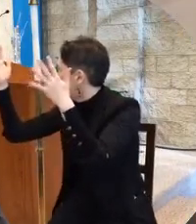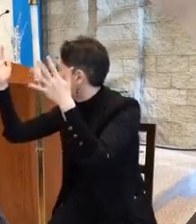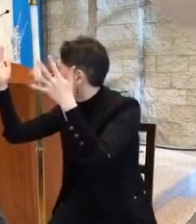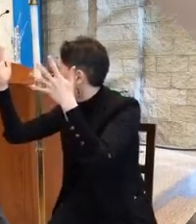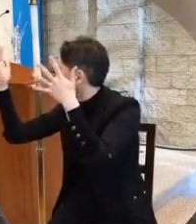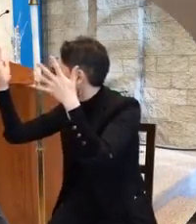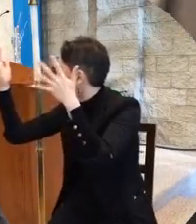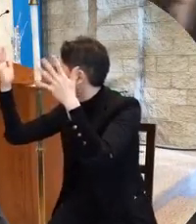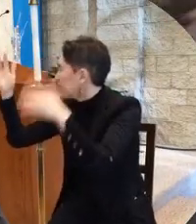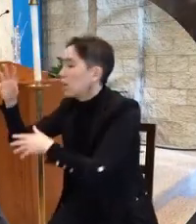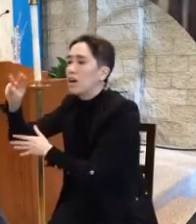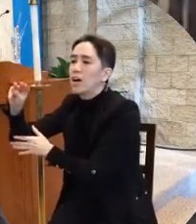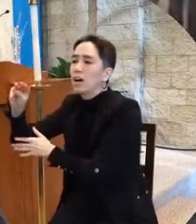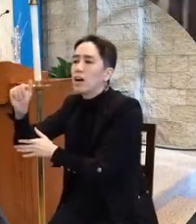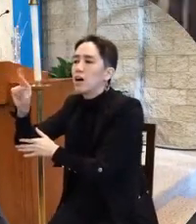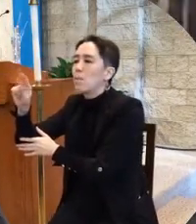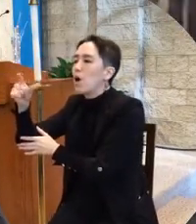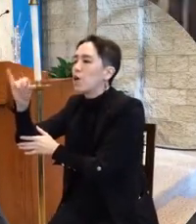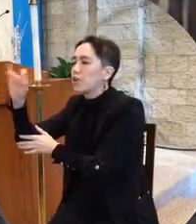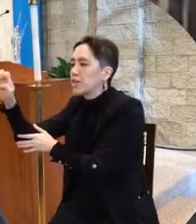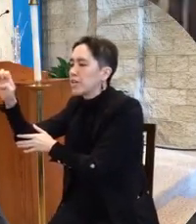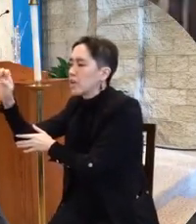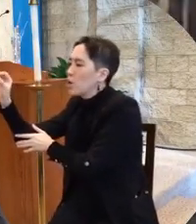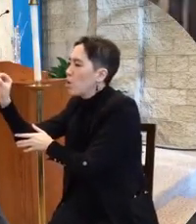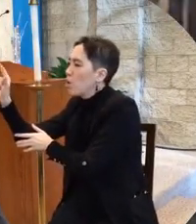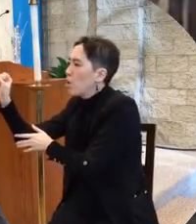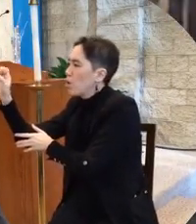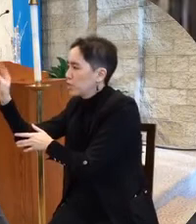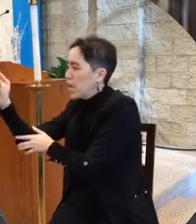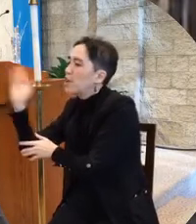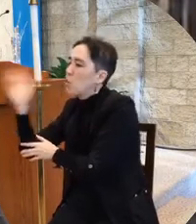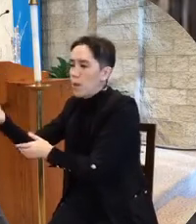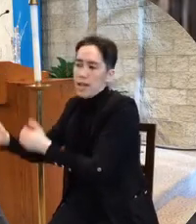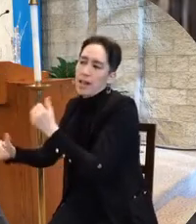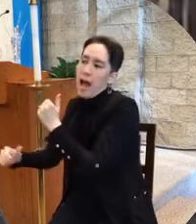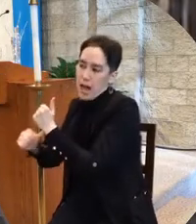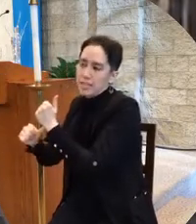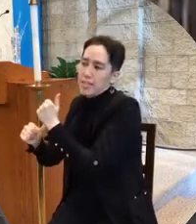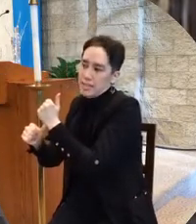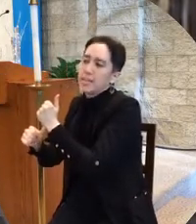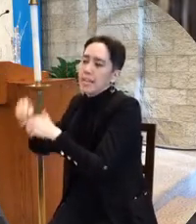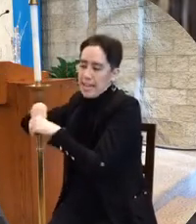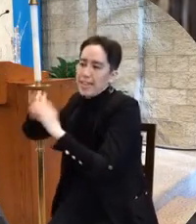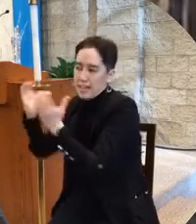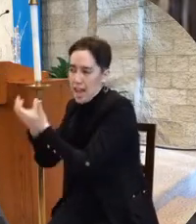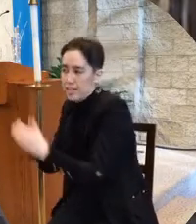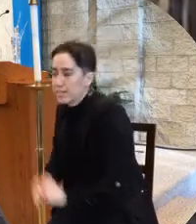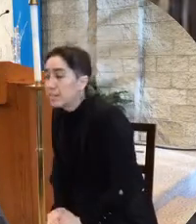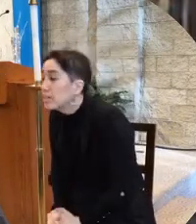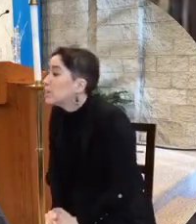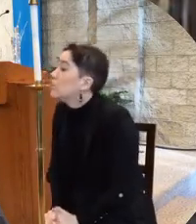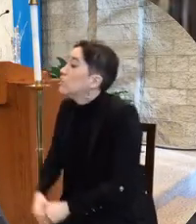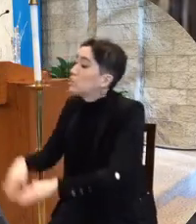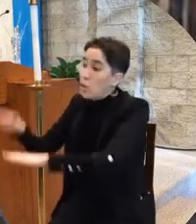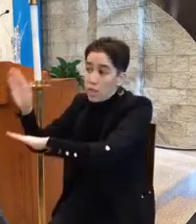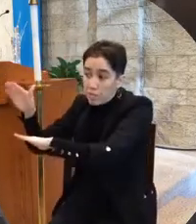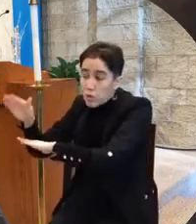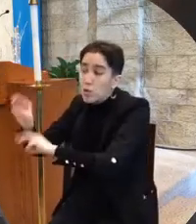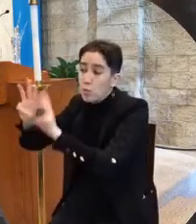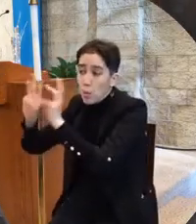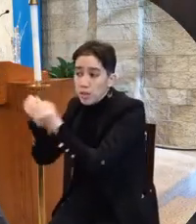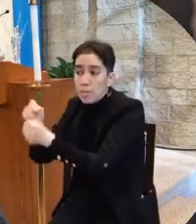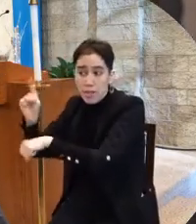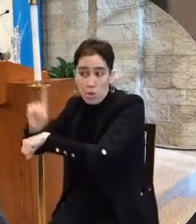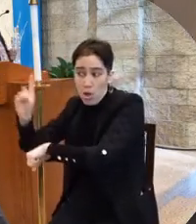And Margie Olson will be assisting me in class, and I'm really great to have her there as well. This afternoon, I believe the workshop is at 1:30.